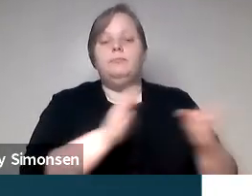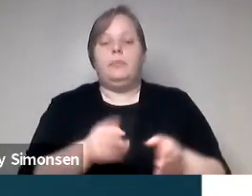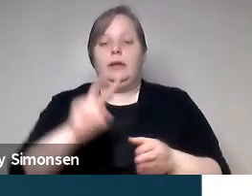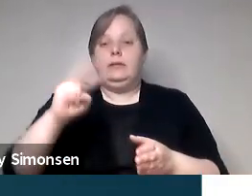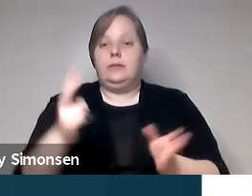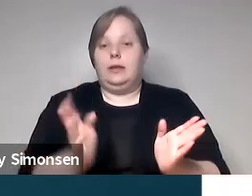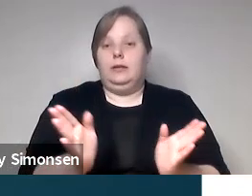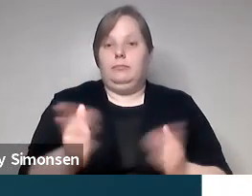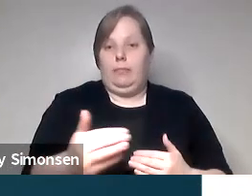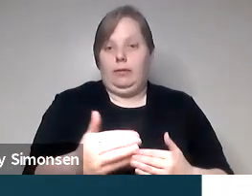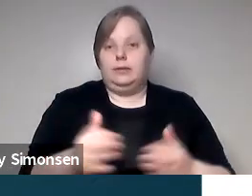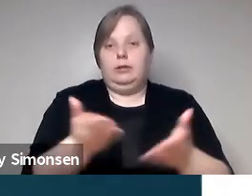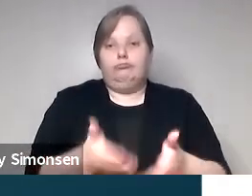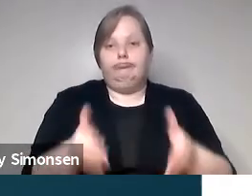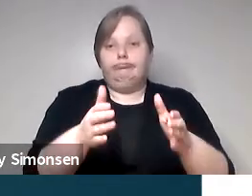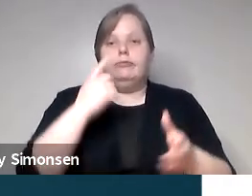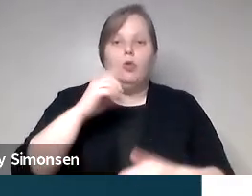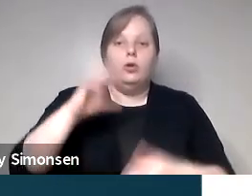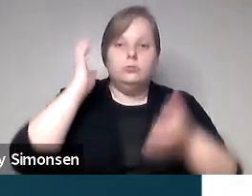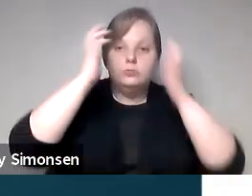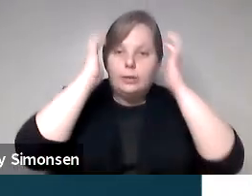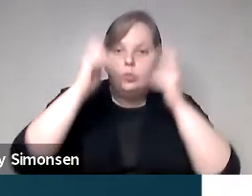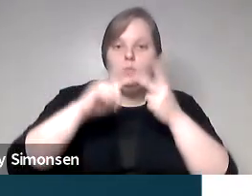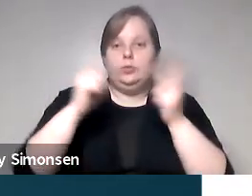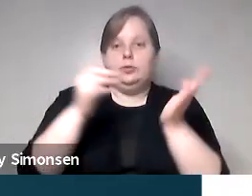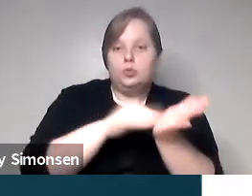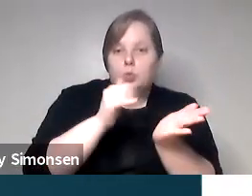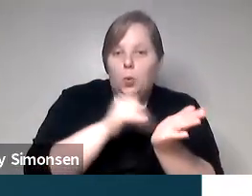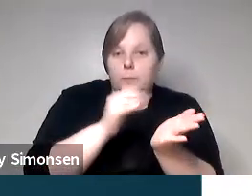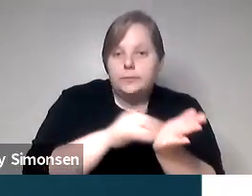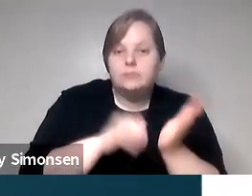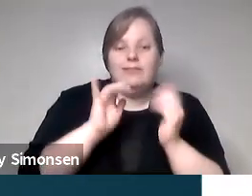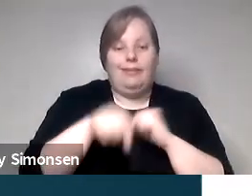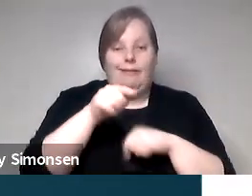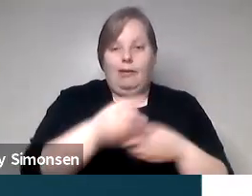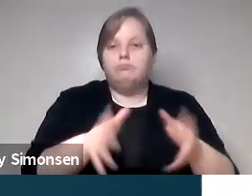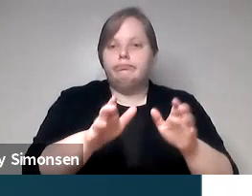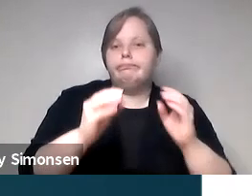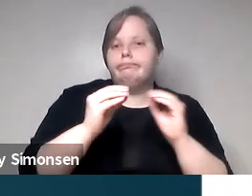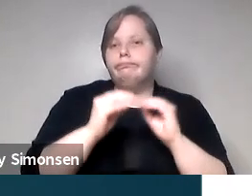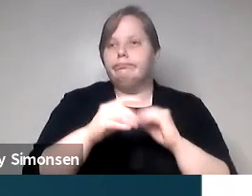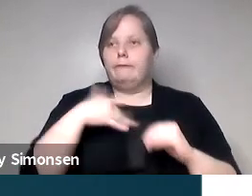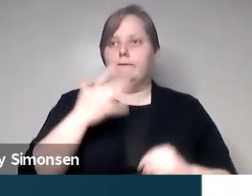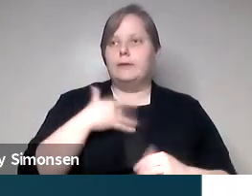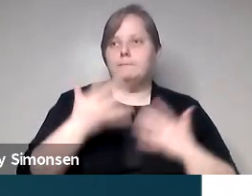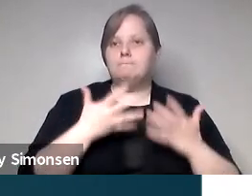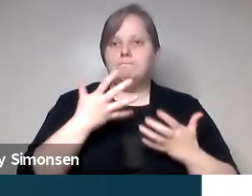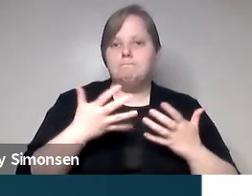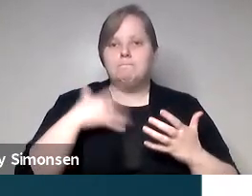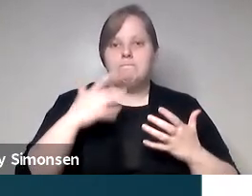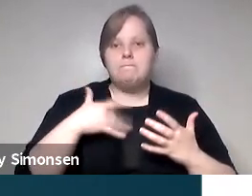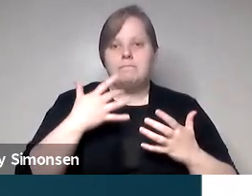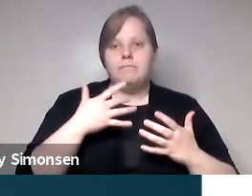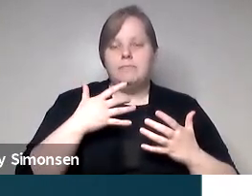basket for shampoos and soaps. And that basket has very, you can feel a